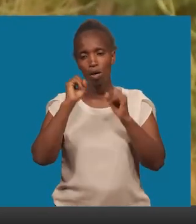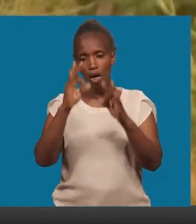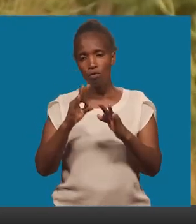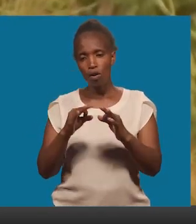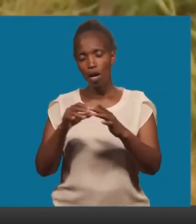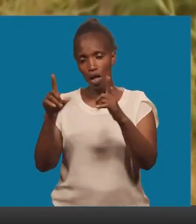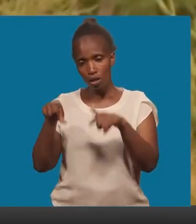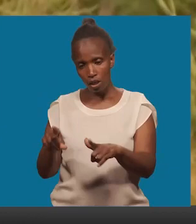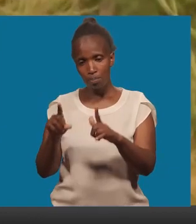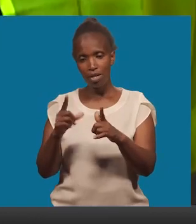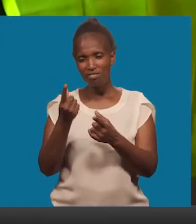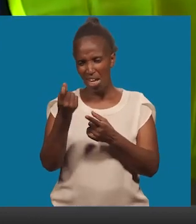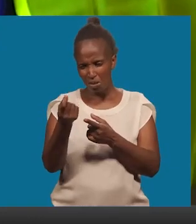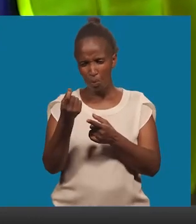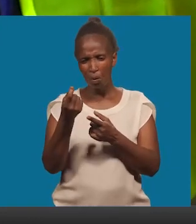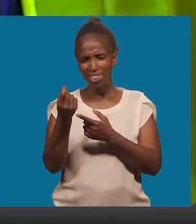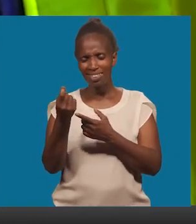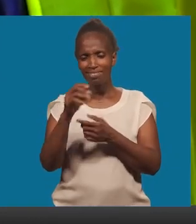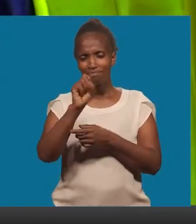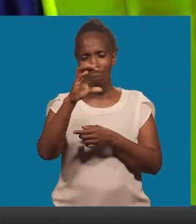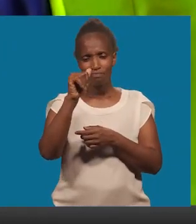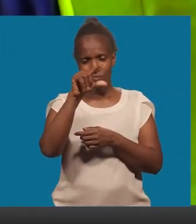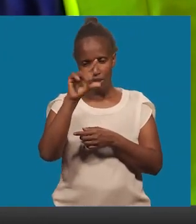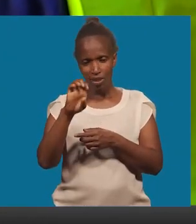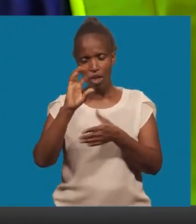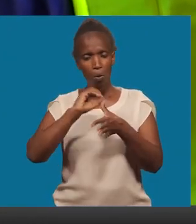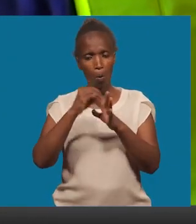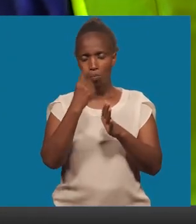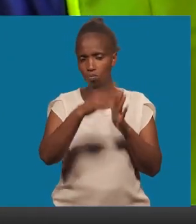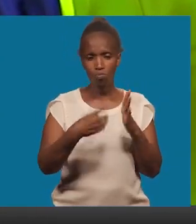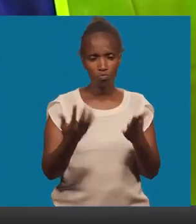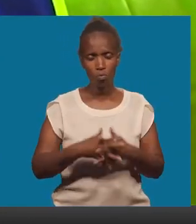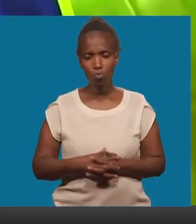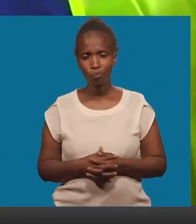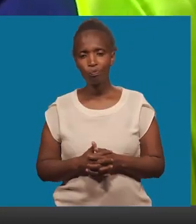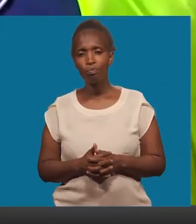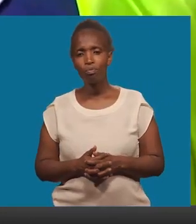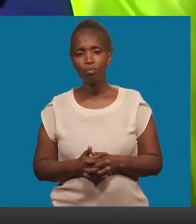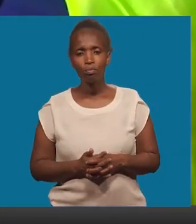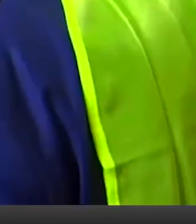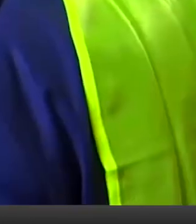artisanal or they are small scale. Joy Nzula, Undugu TV.